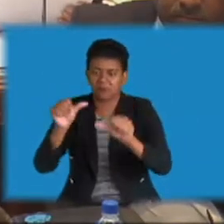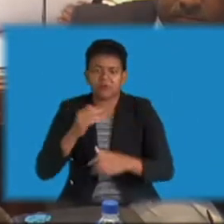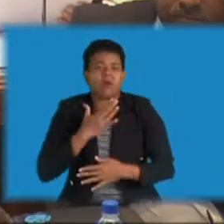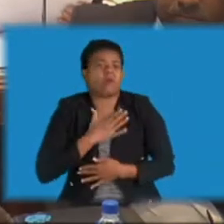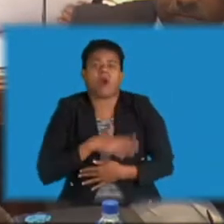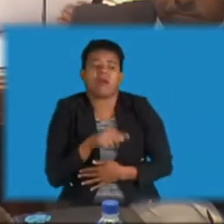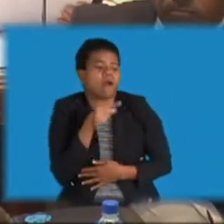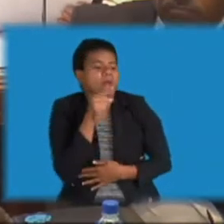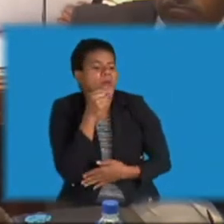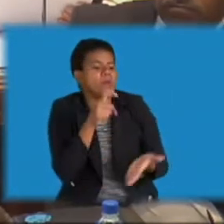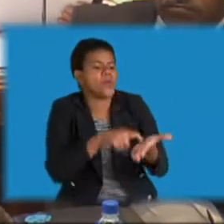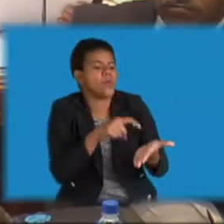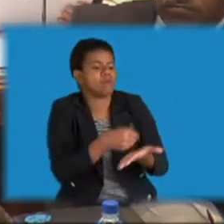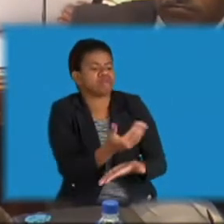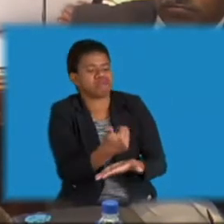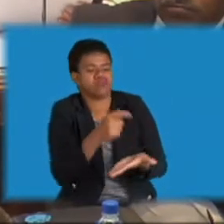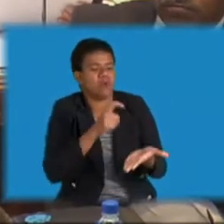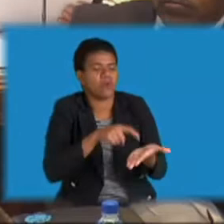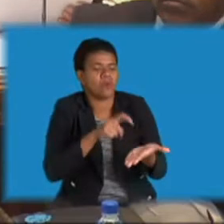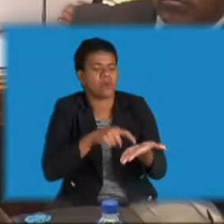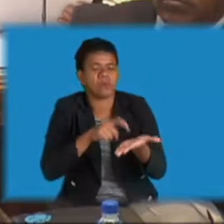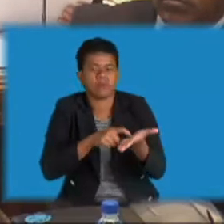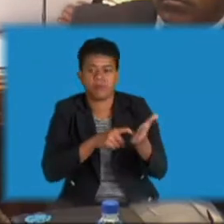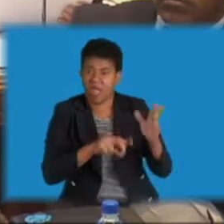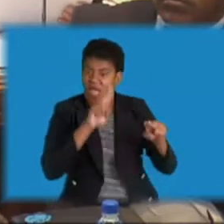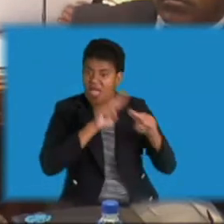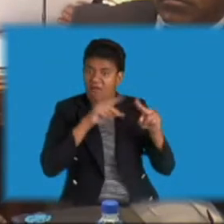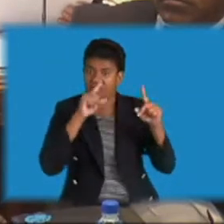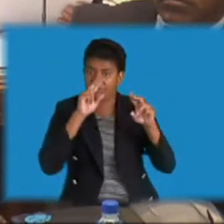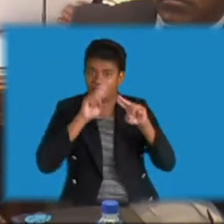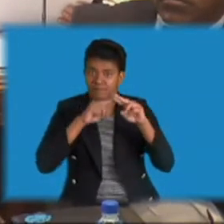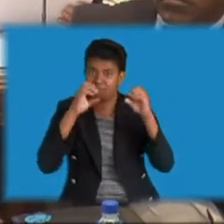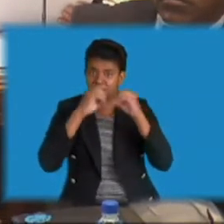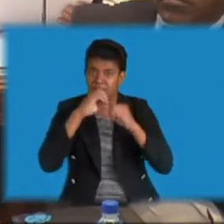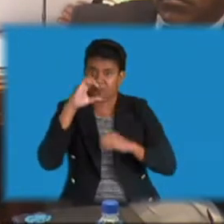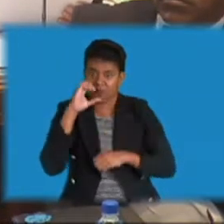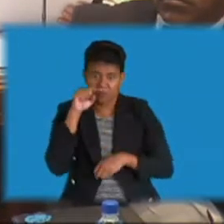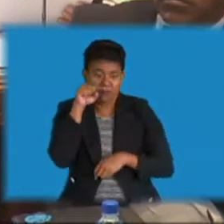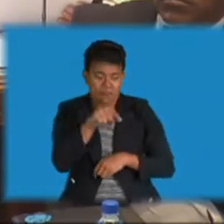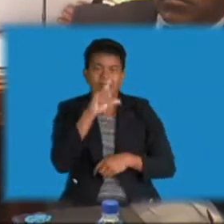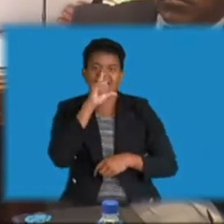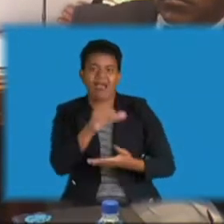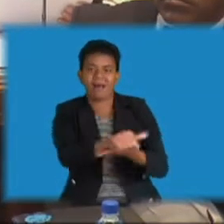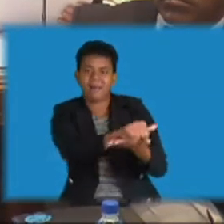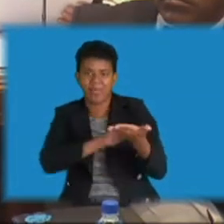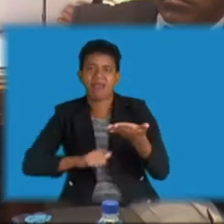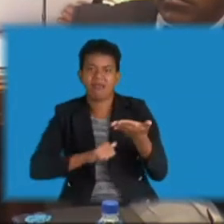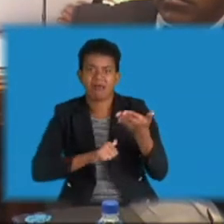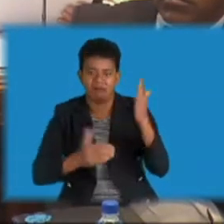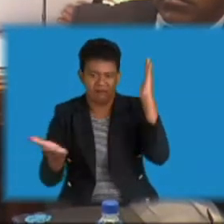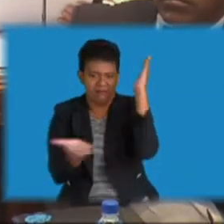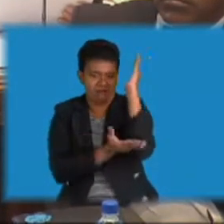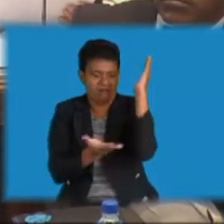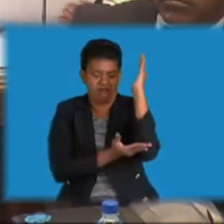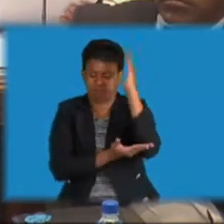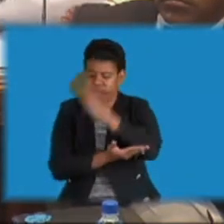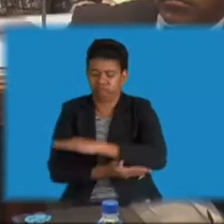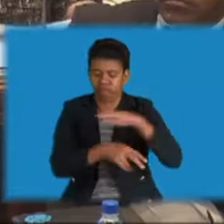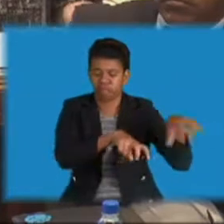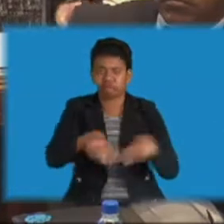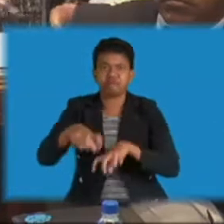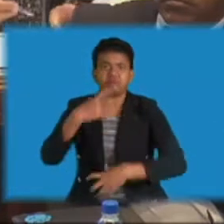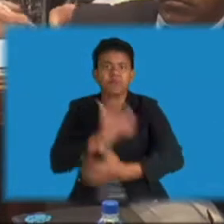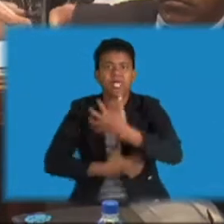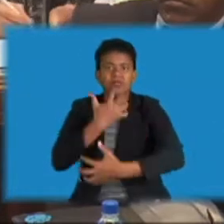Bank loan scheme to assist in the purchase of harvesting machines and equipment to these prospect companies.